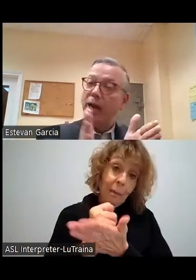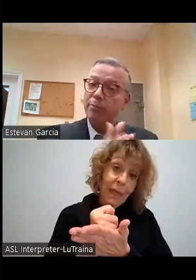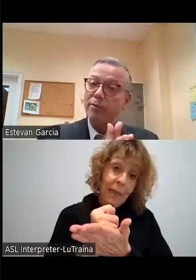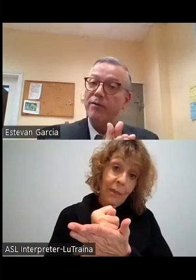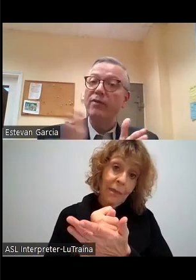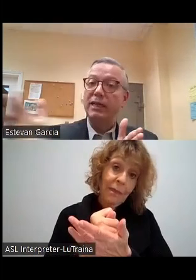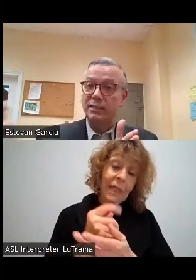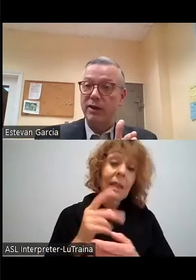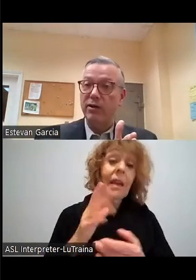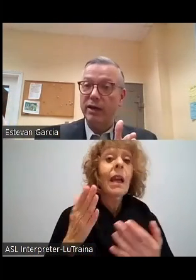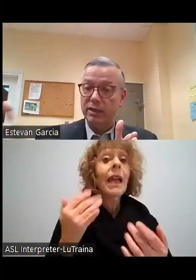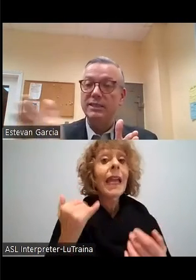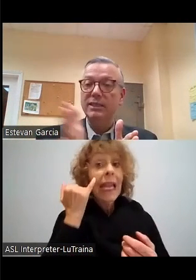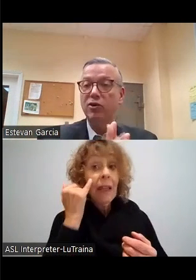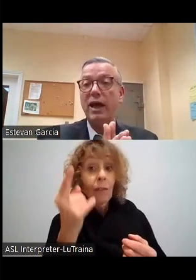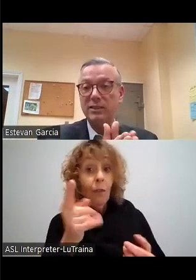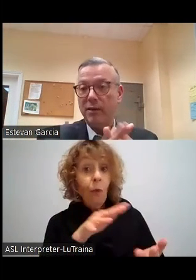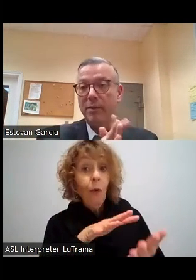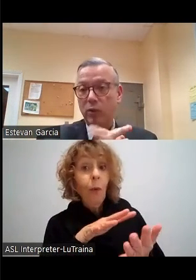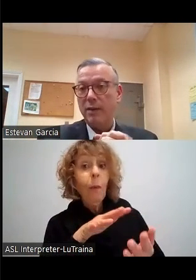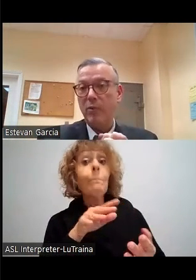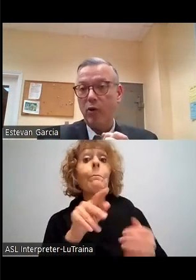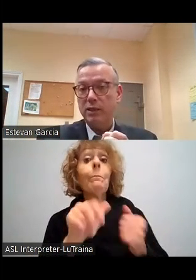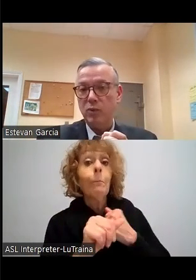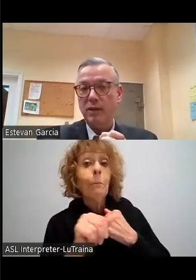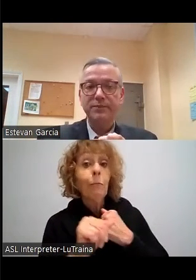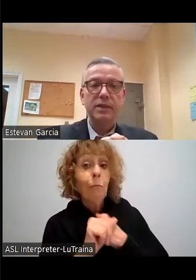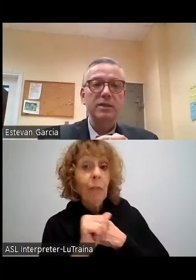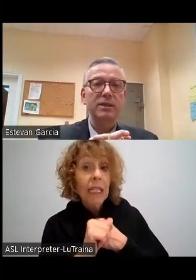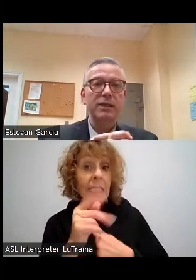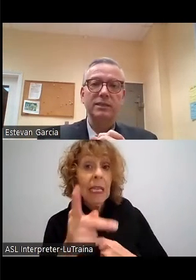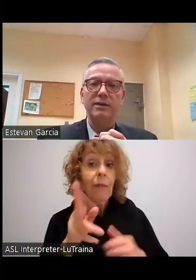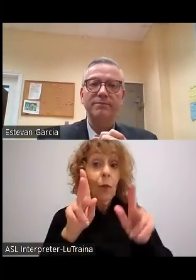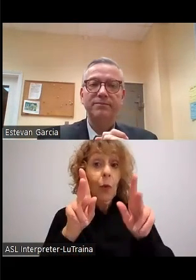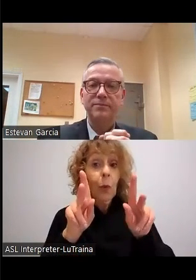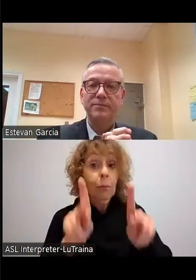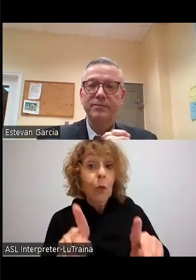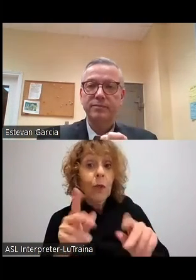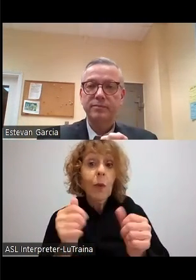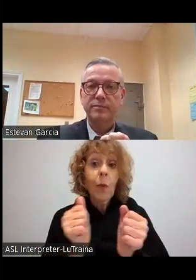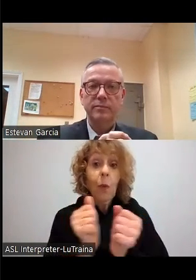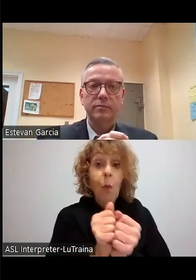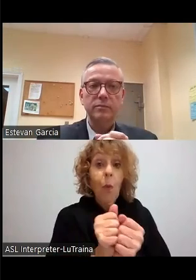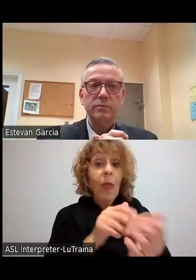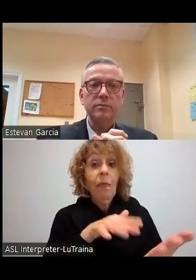treatment and prevent that severe illness. And so that's going to be really important as well. Next slide.